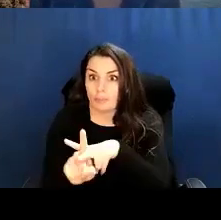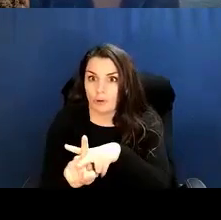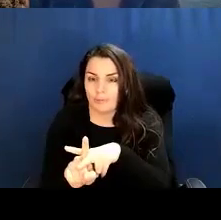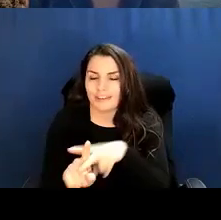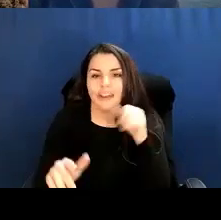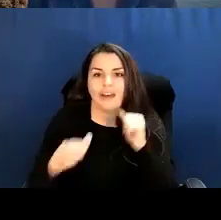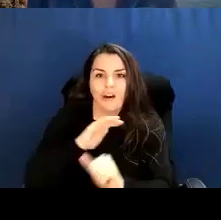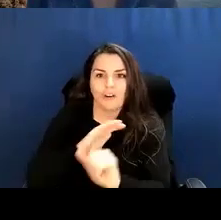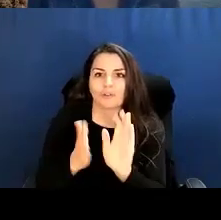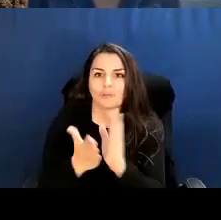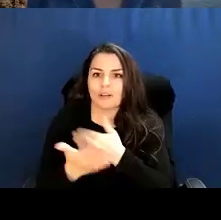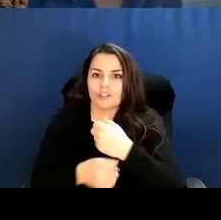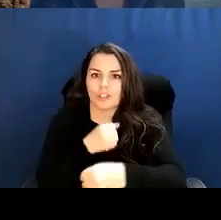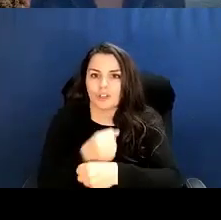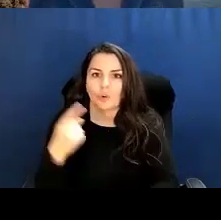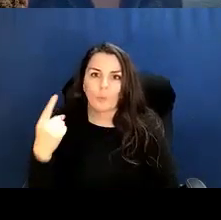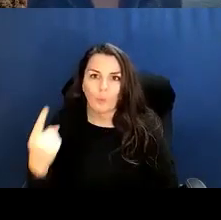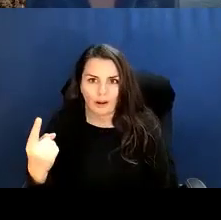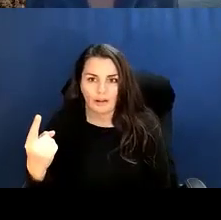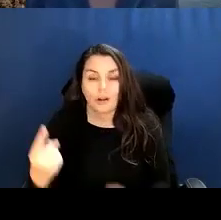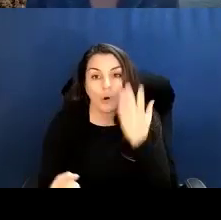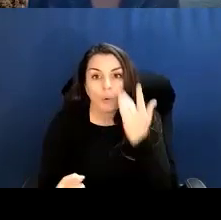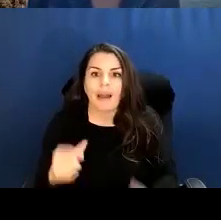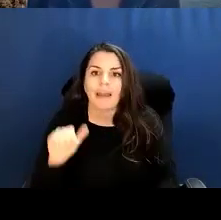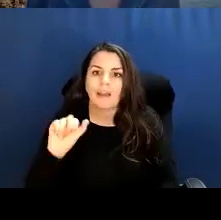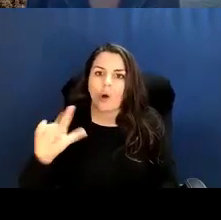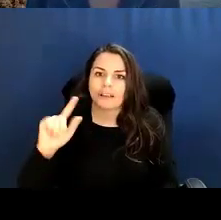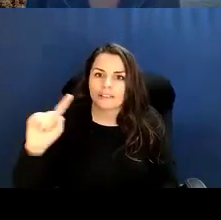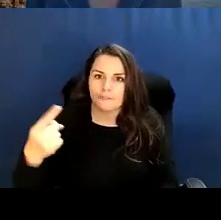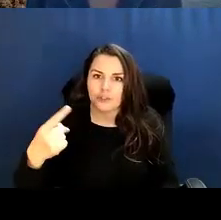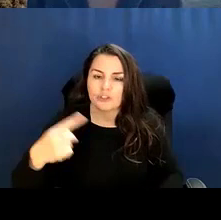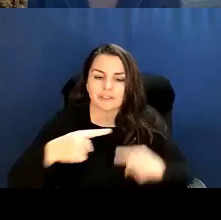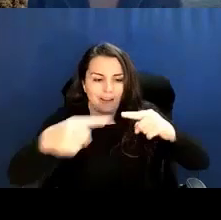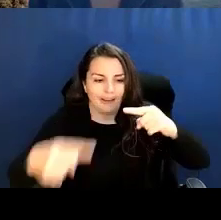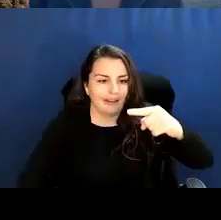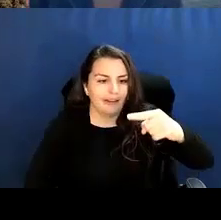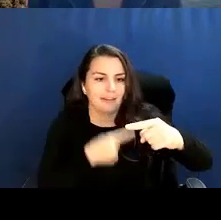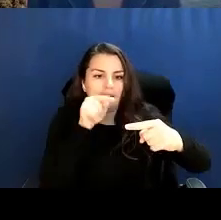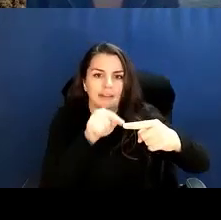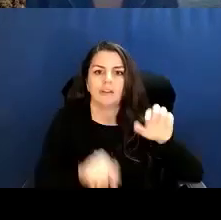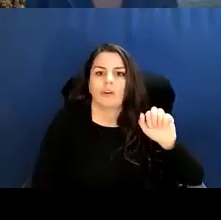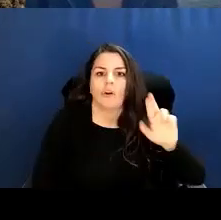in order to fund their training grants in the future. Next.